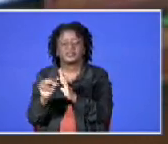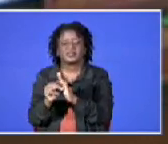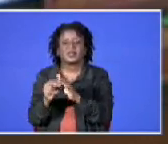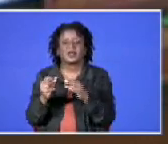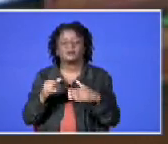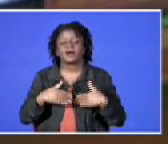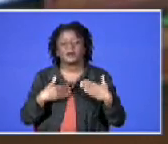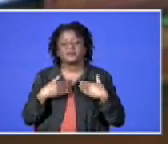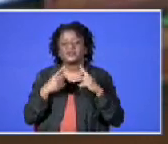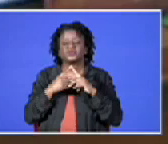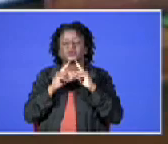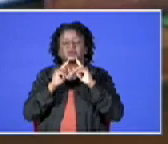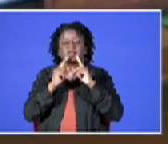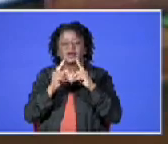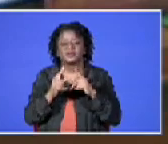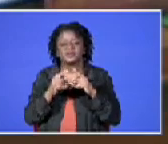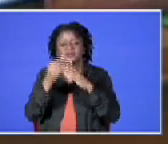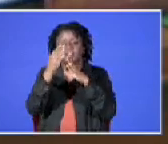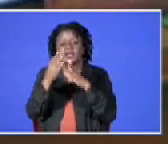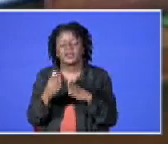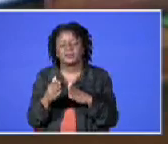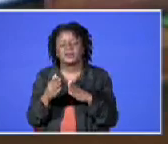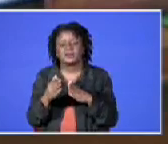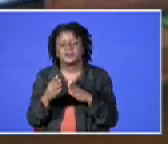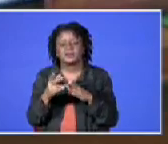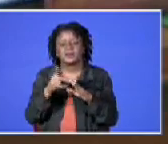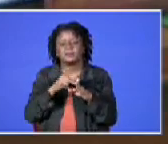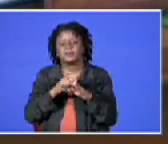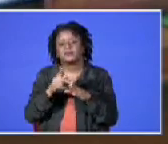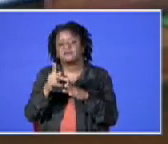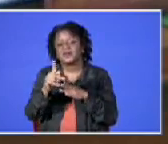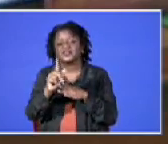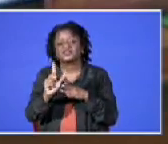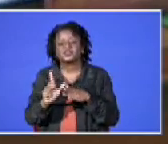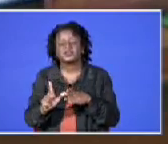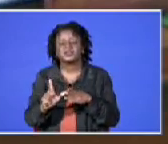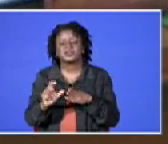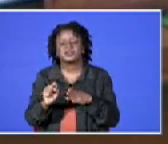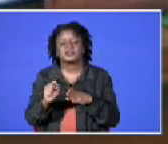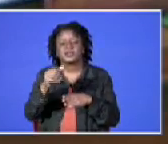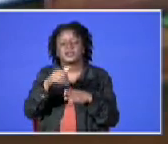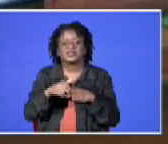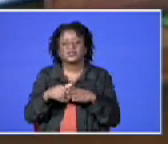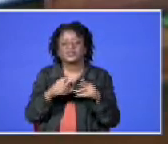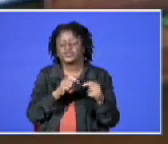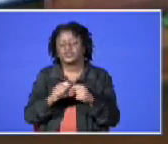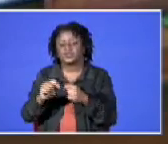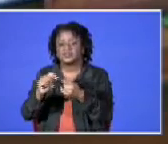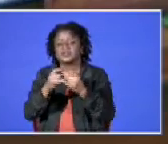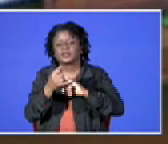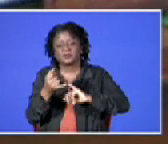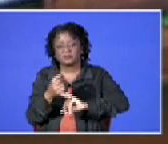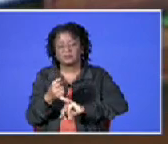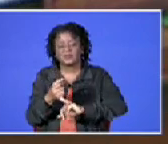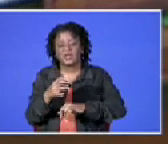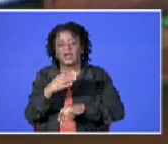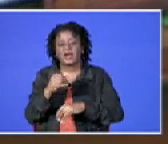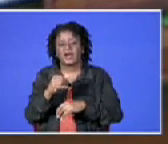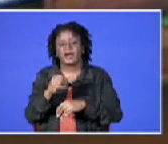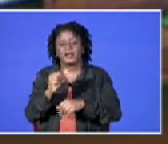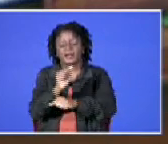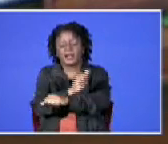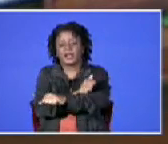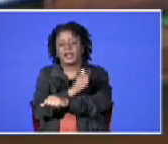Bahamian professionals from tourism and Airport Authority, NAD,